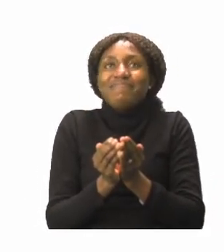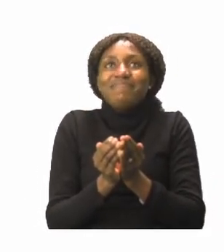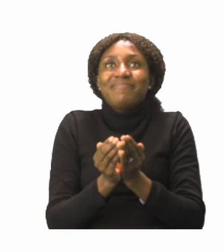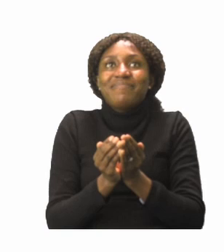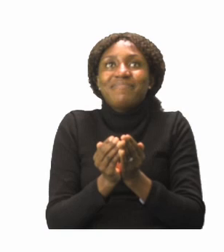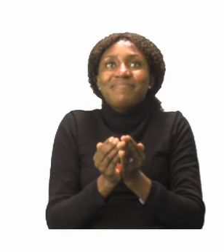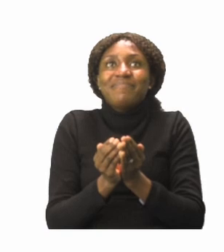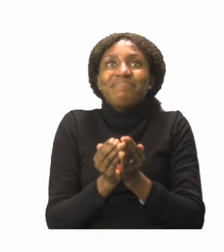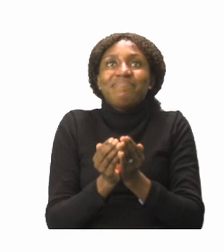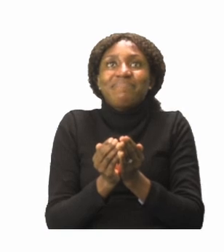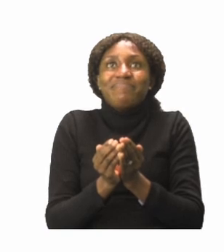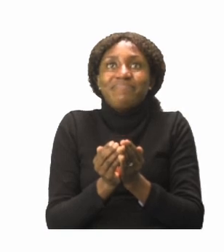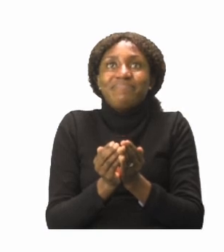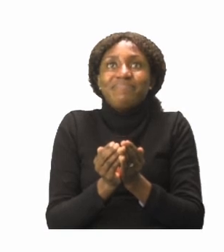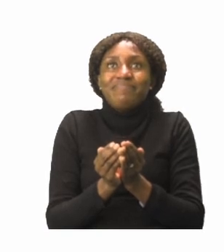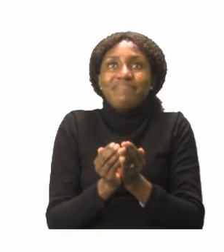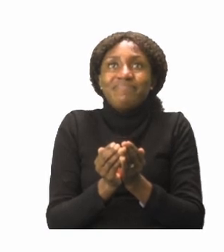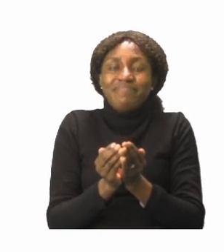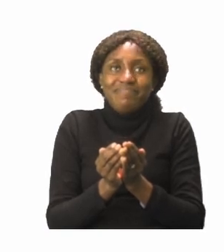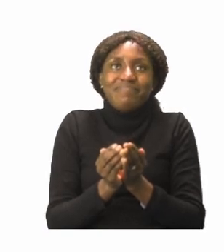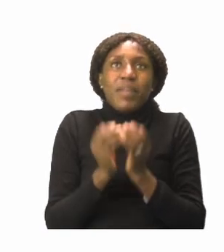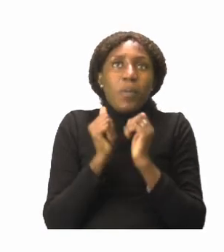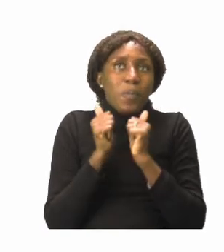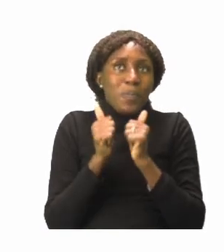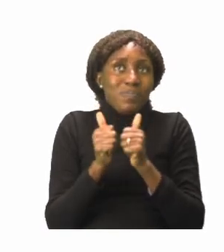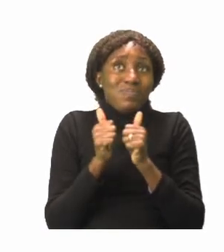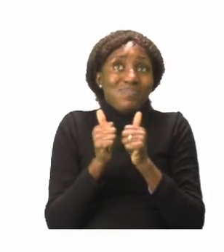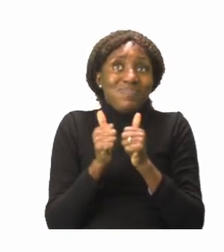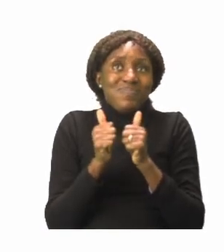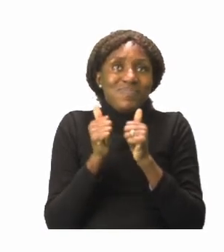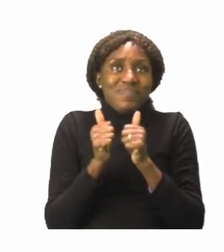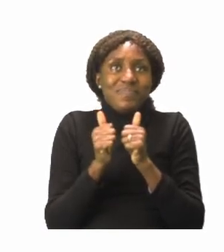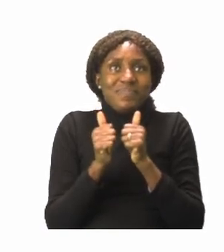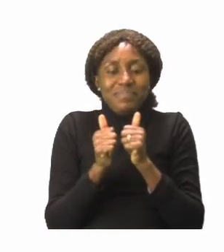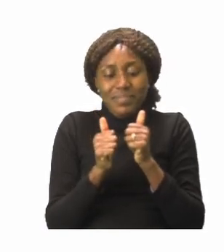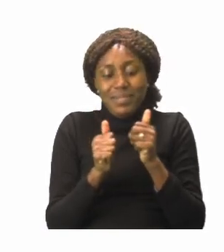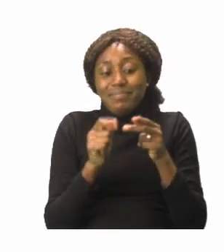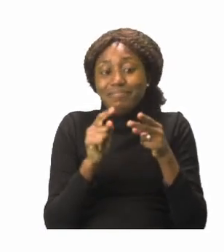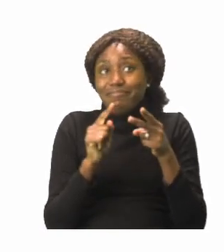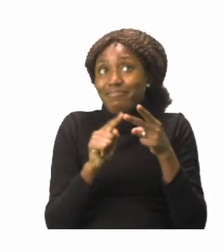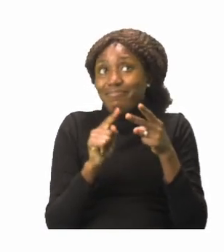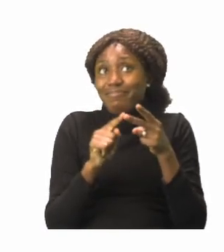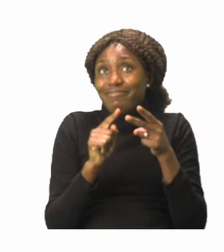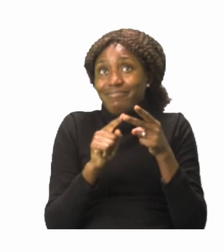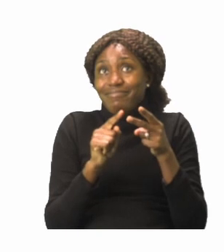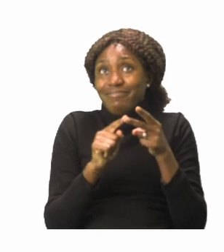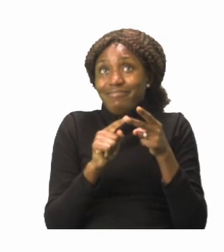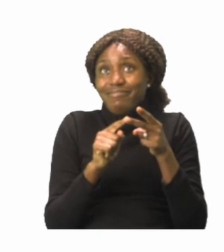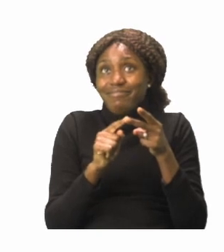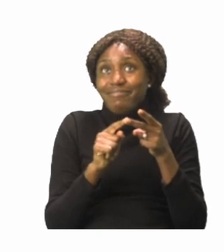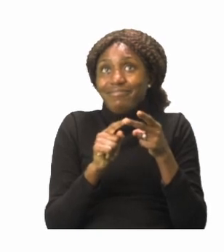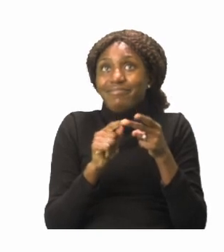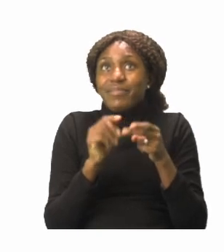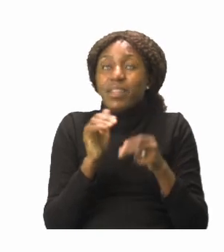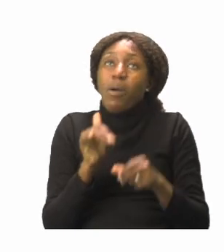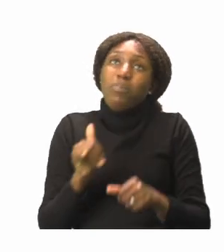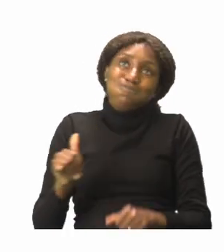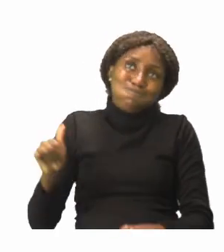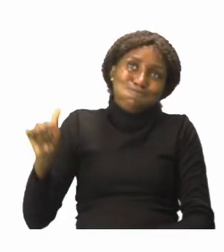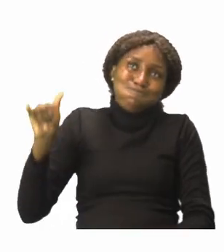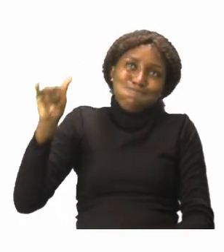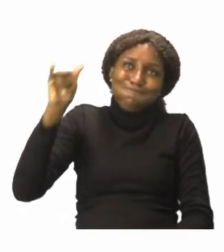Boat. Good job. The next one that we can see is of an